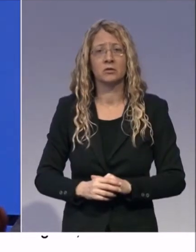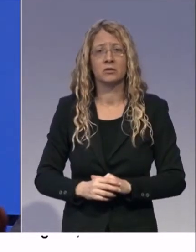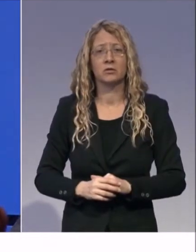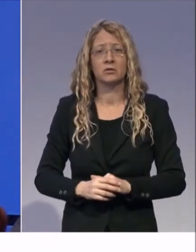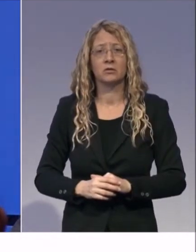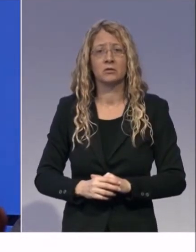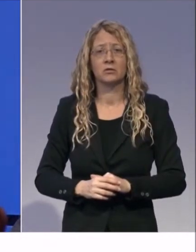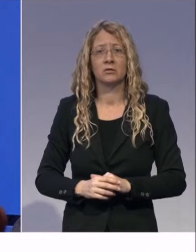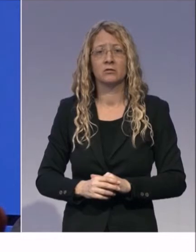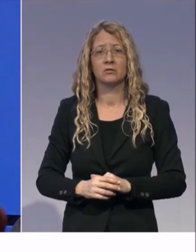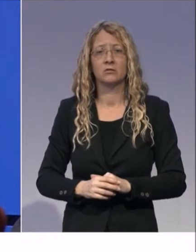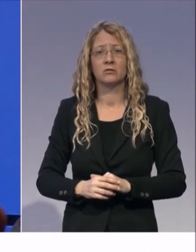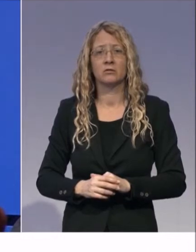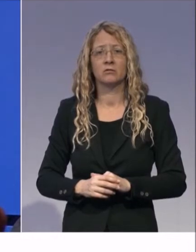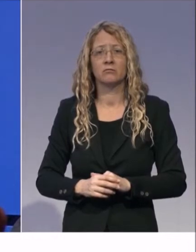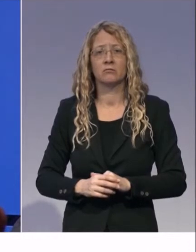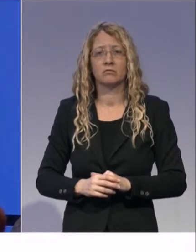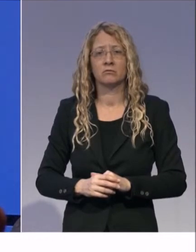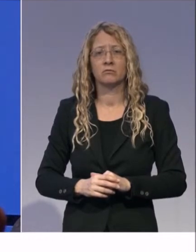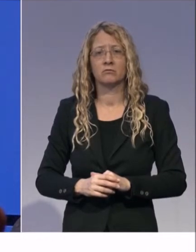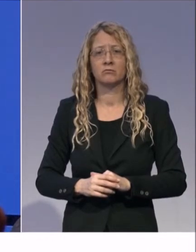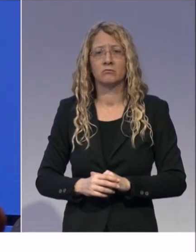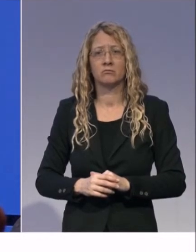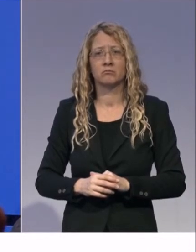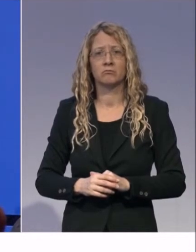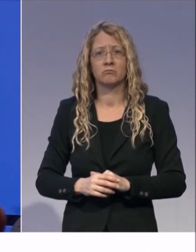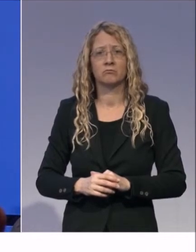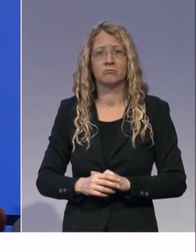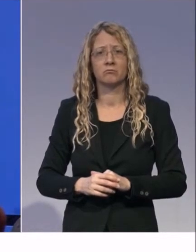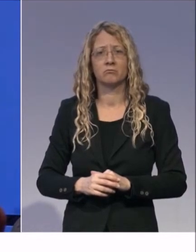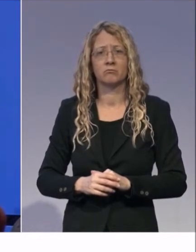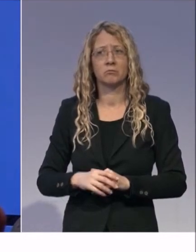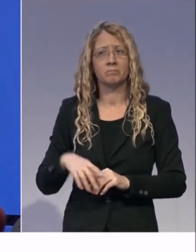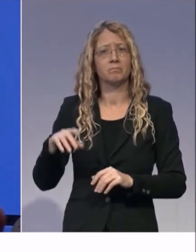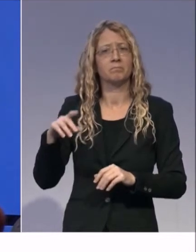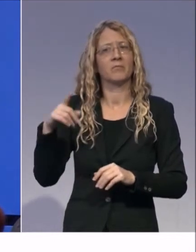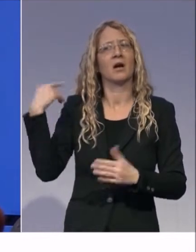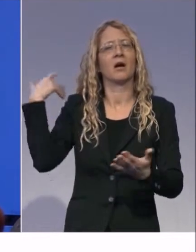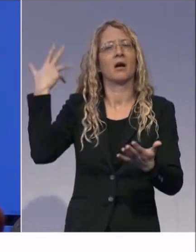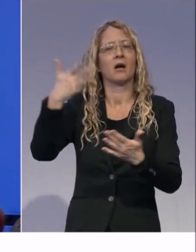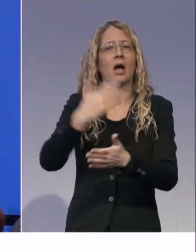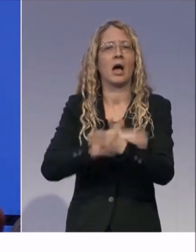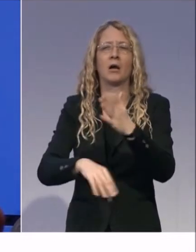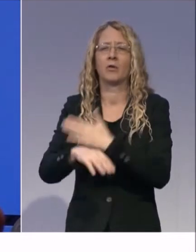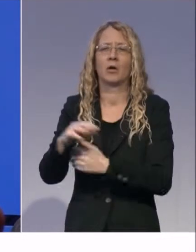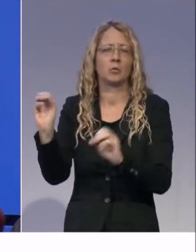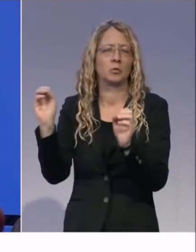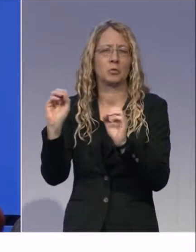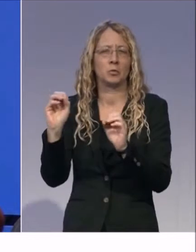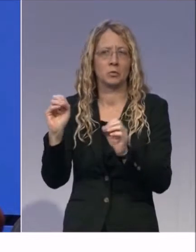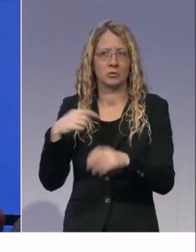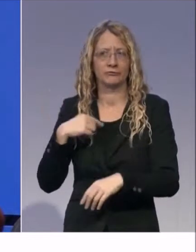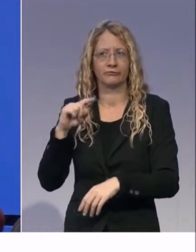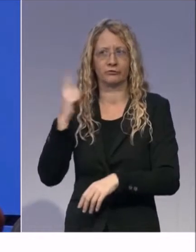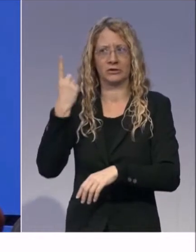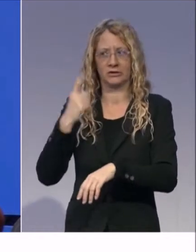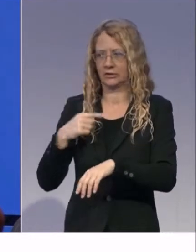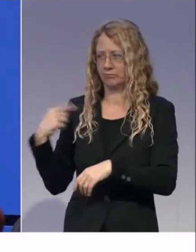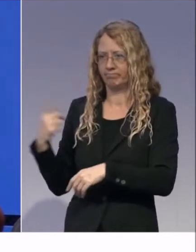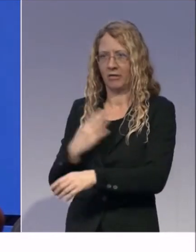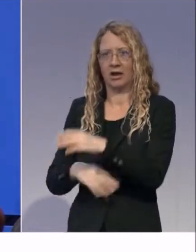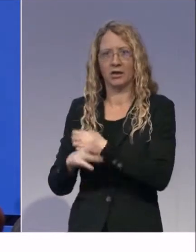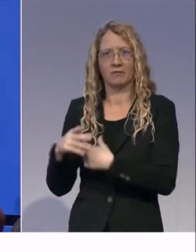And from our experience in Nigeria, most persons with disabilities may not fall into that